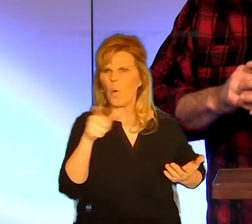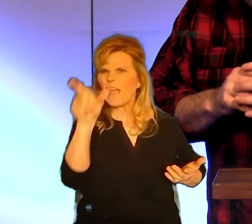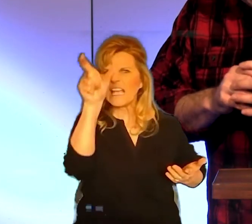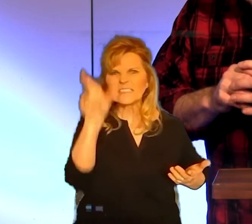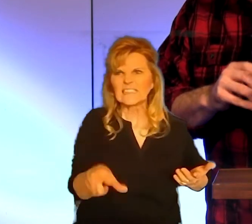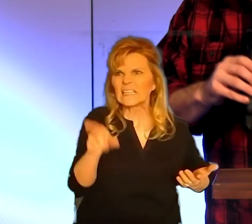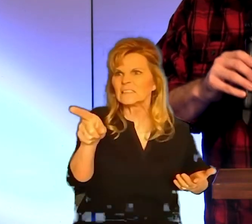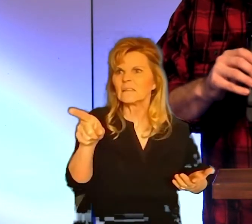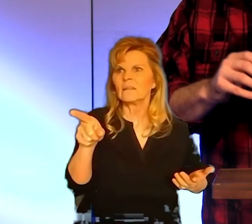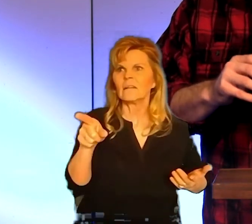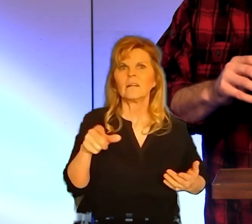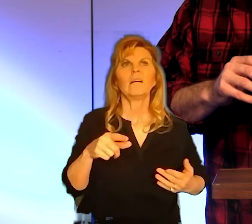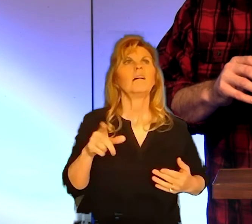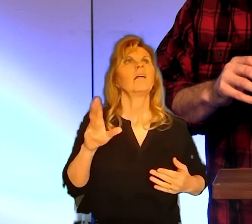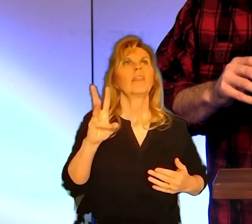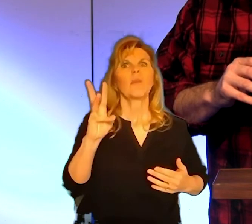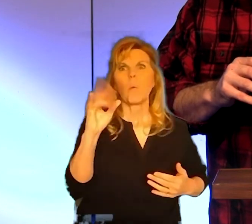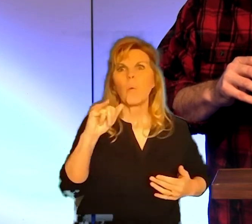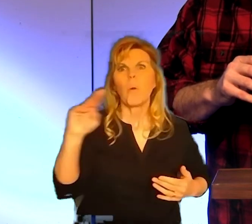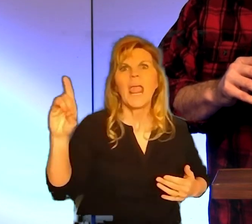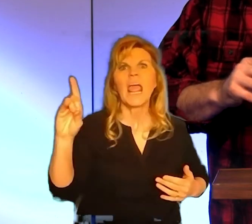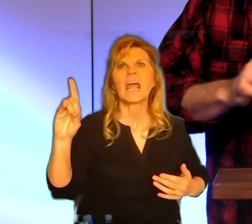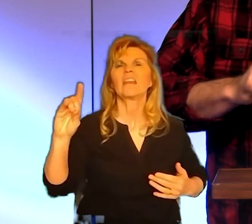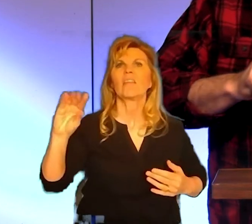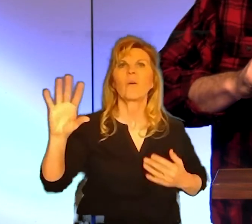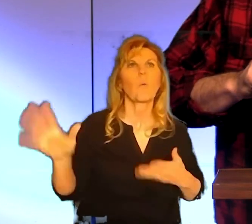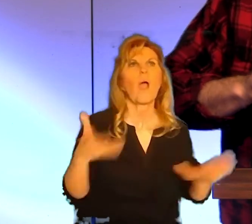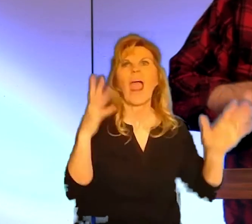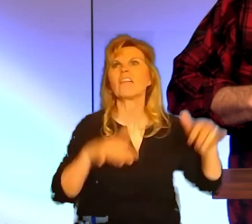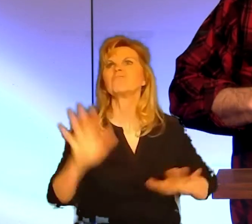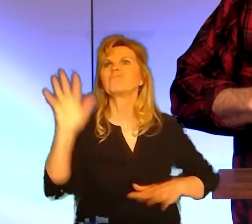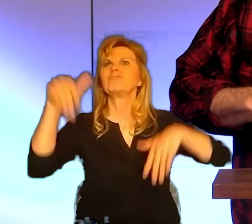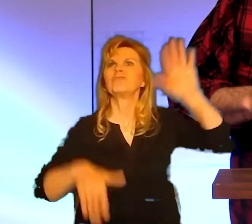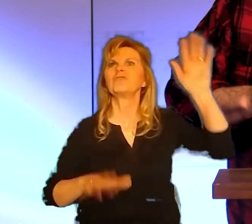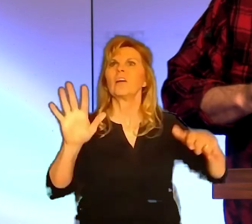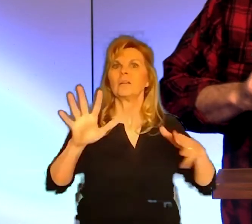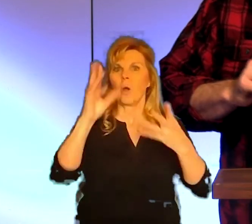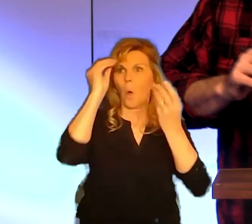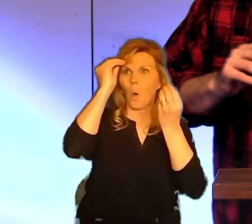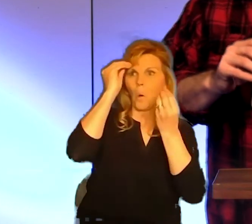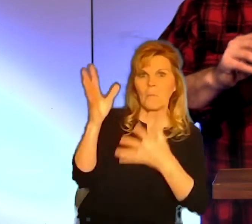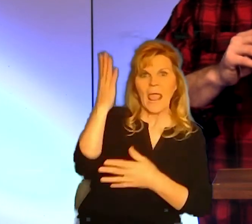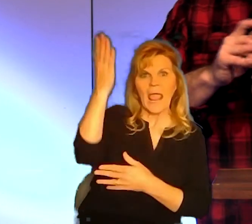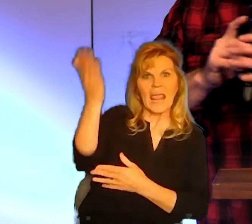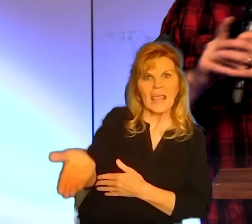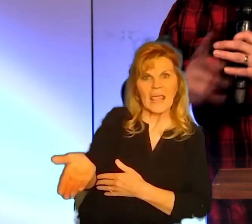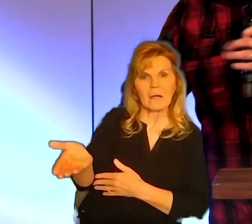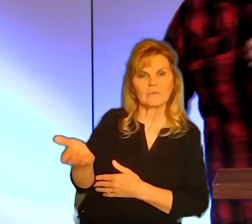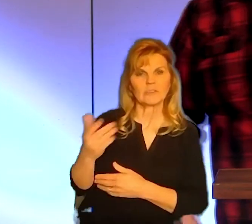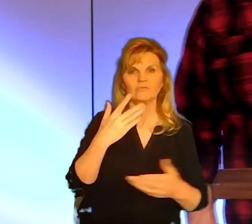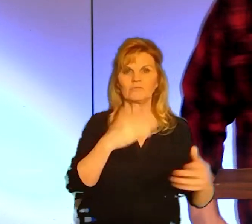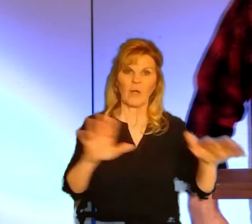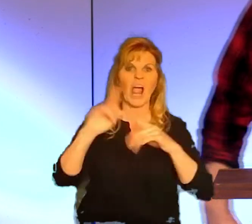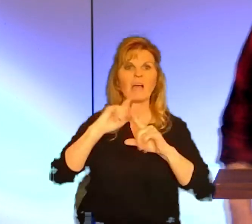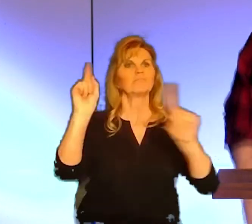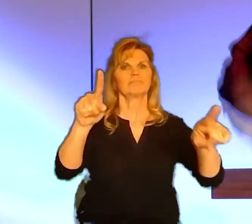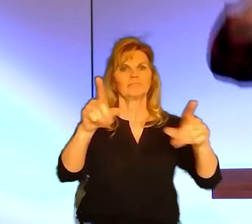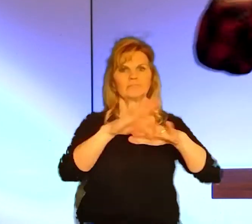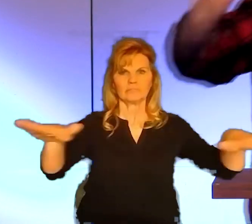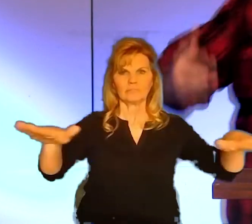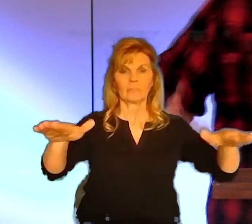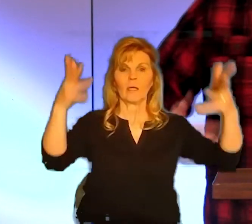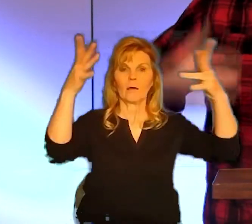the wind and the waves obey him. That's in Mark chapter 4, verses 35 and 41.